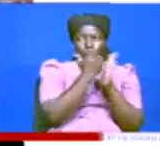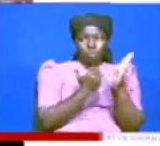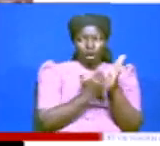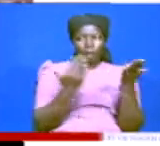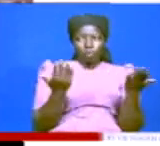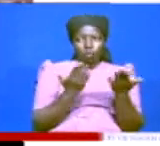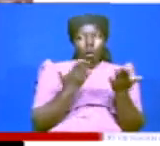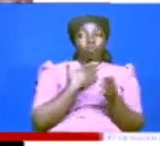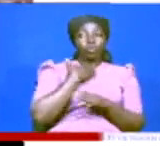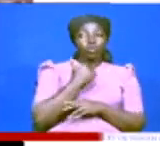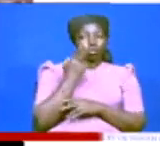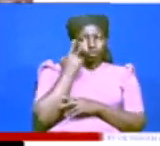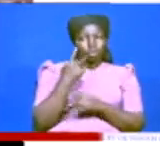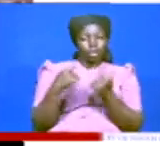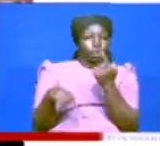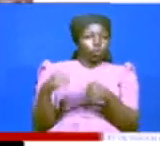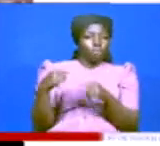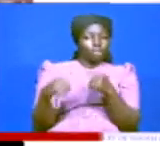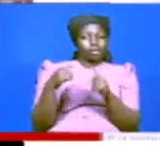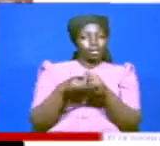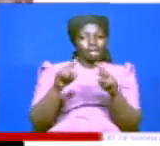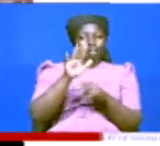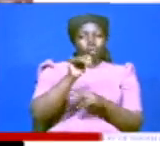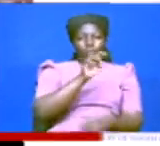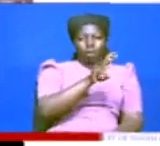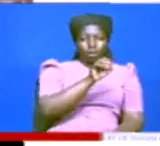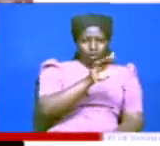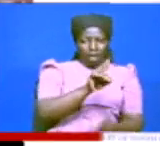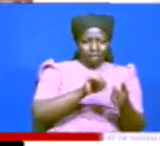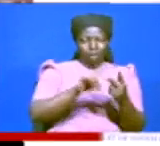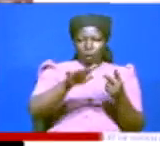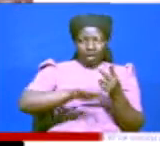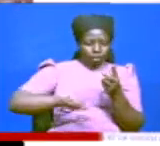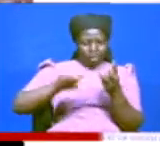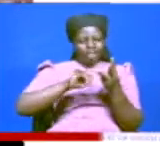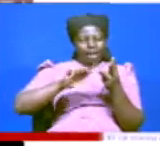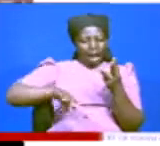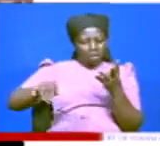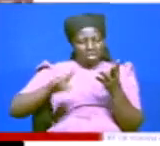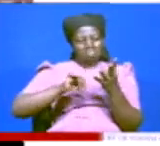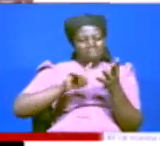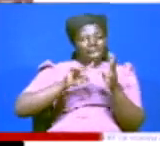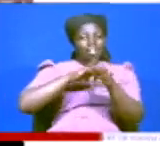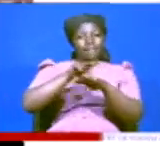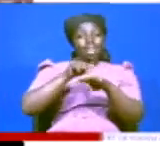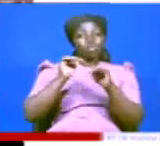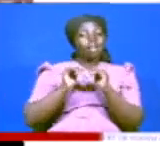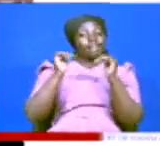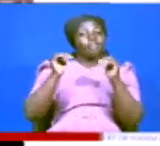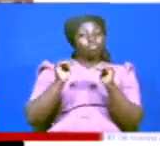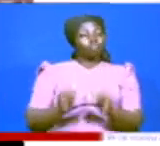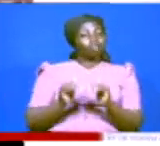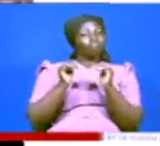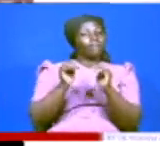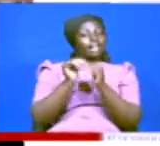competition starting from the world to the constituency to the county to the National level culminating